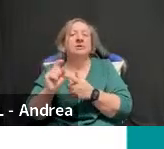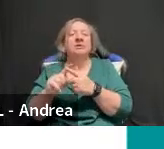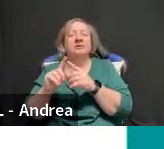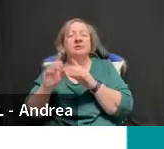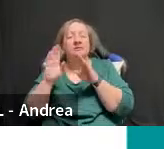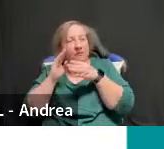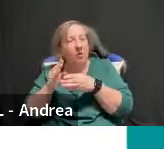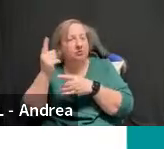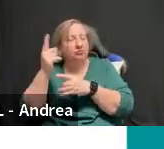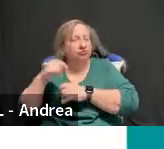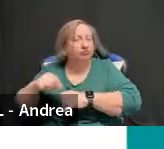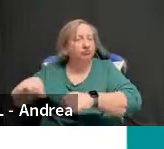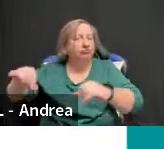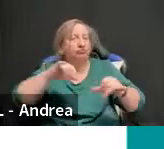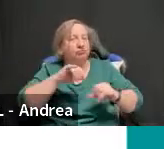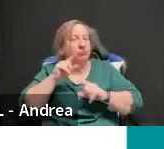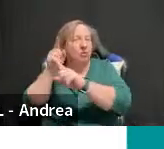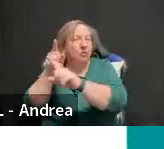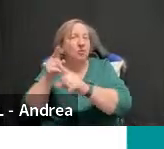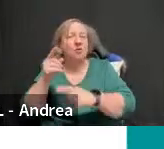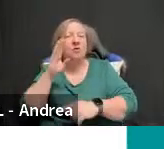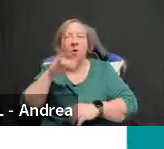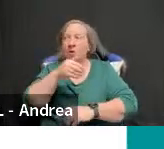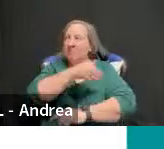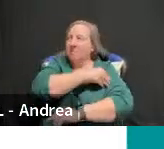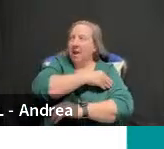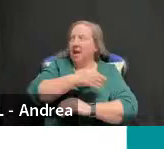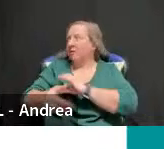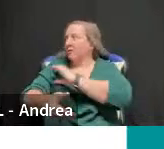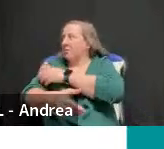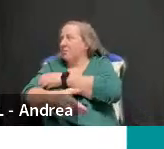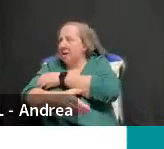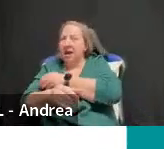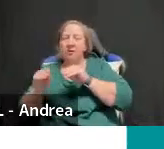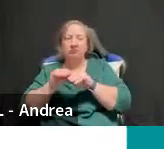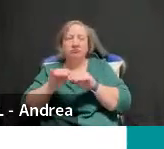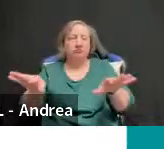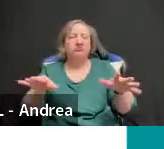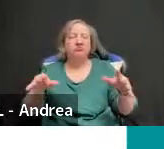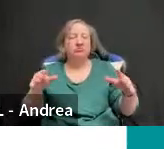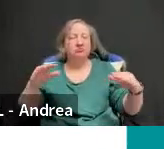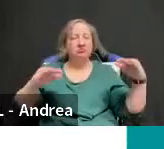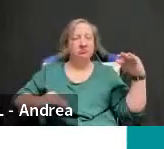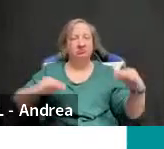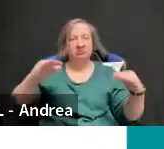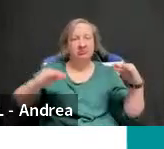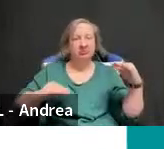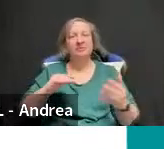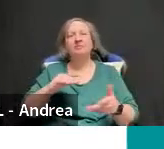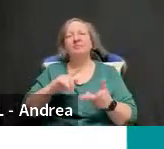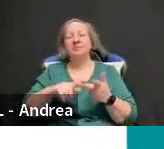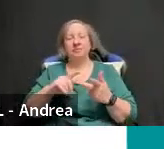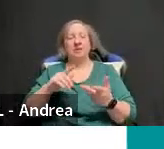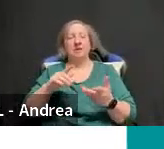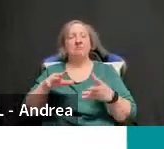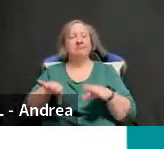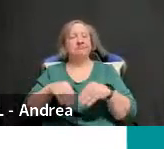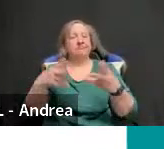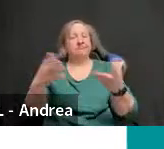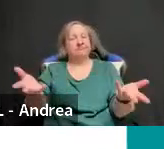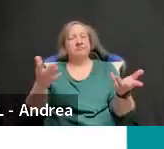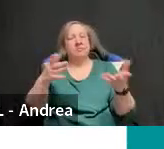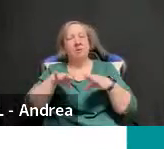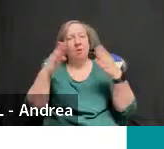goal. Notice the power dynamics in the room, create space for multiple truths, practice being kind and brave, and